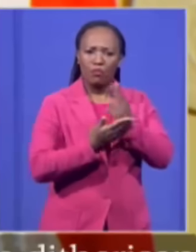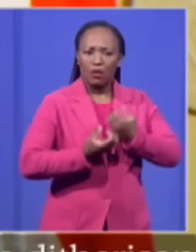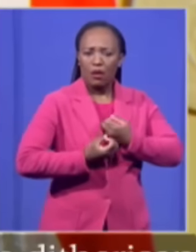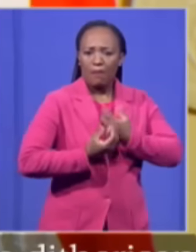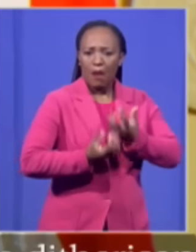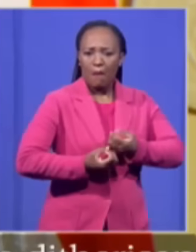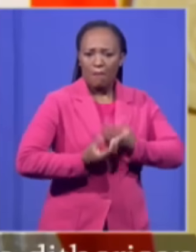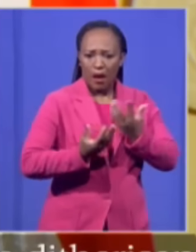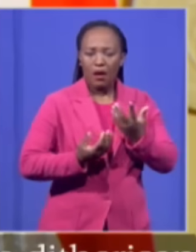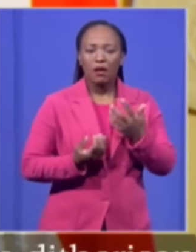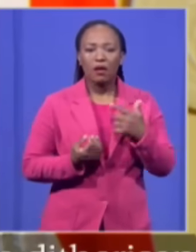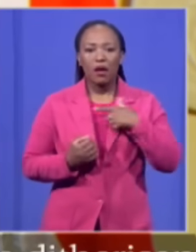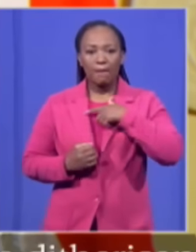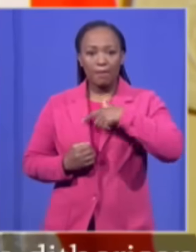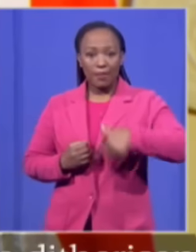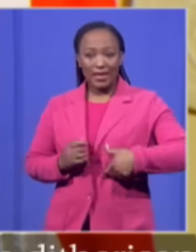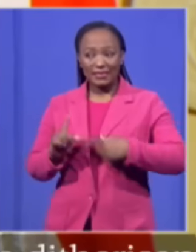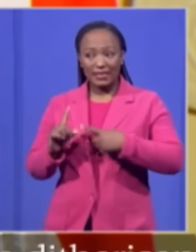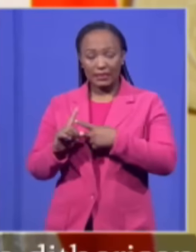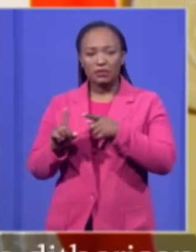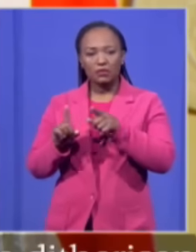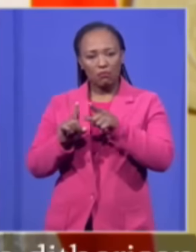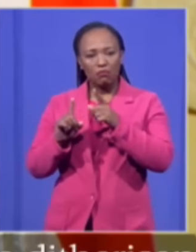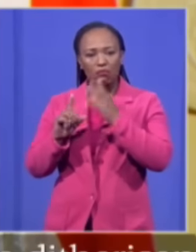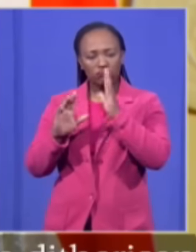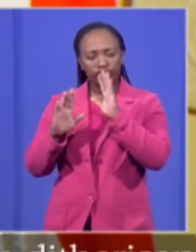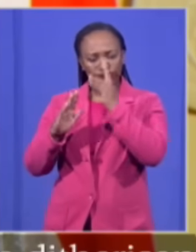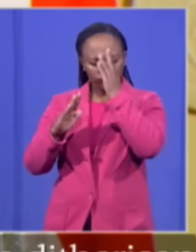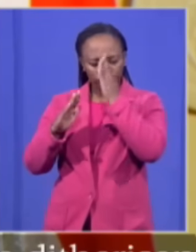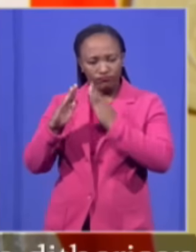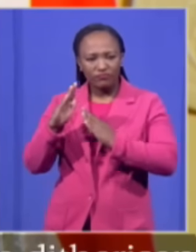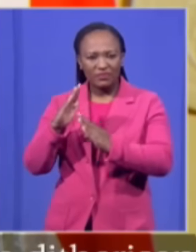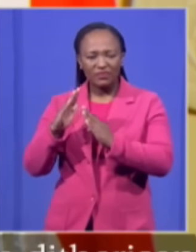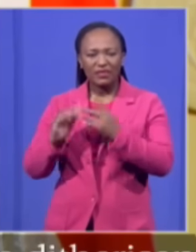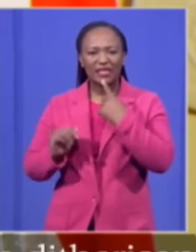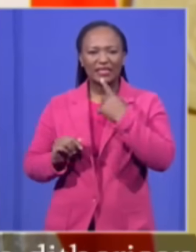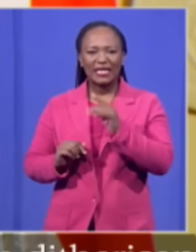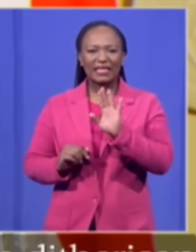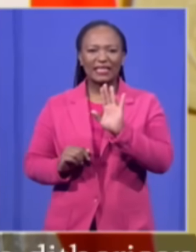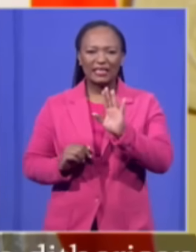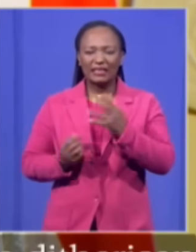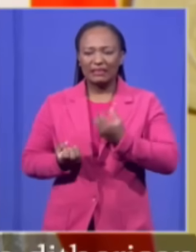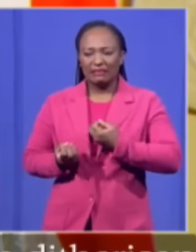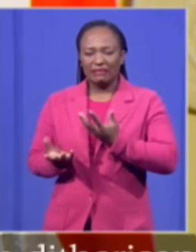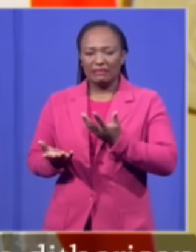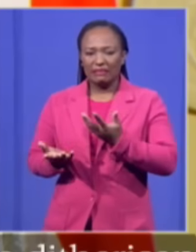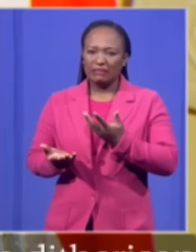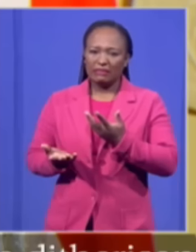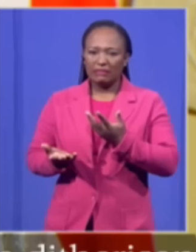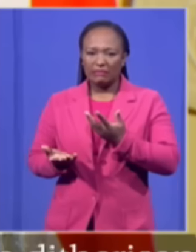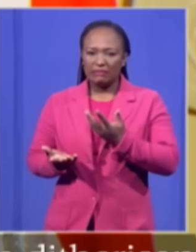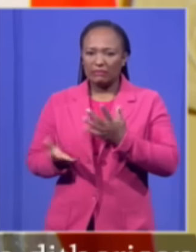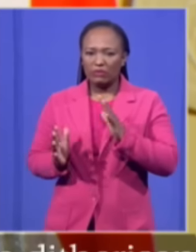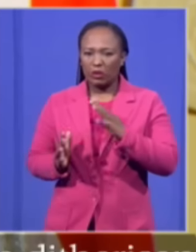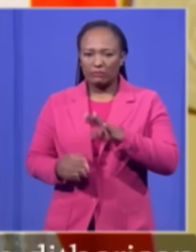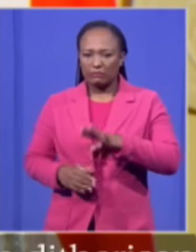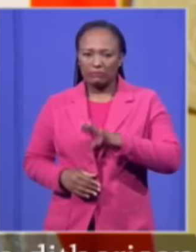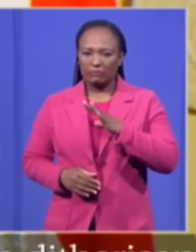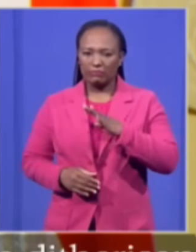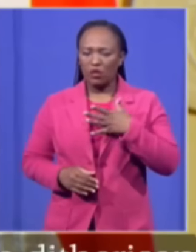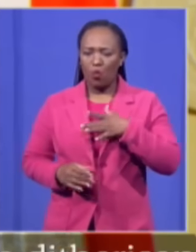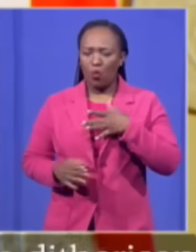all humility, expressed his anxiety over the postponement of the National